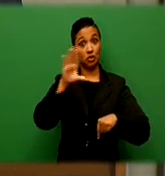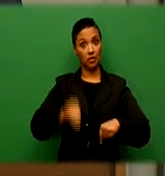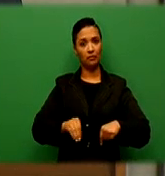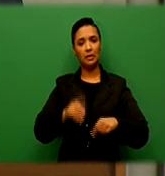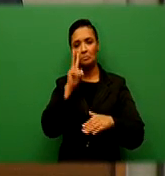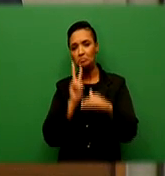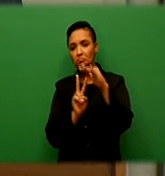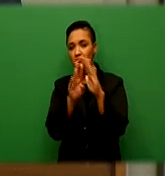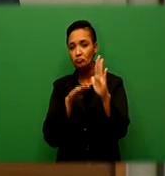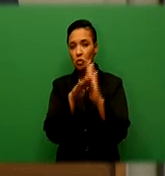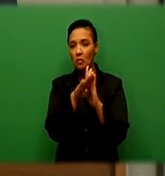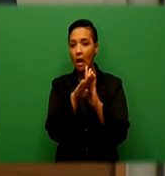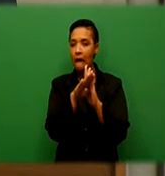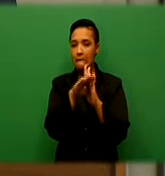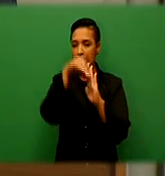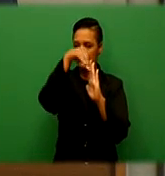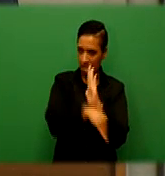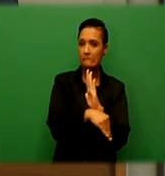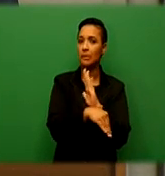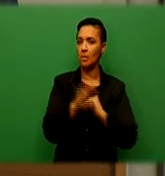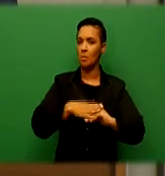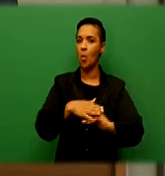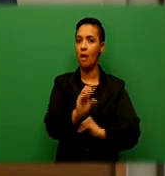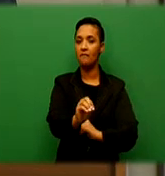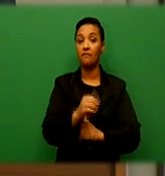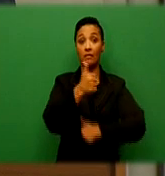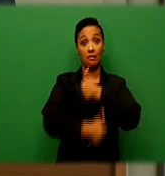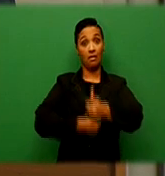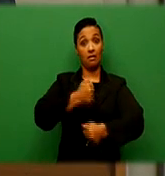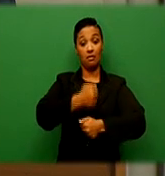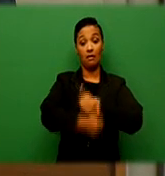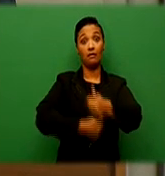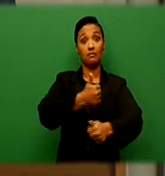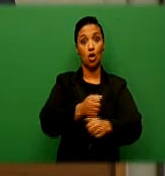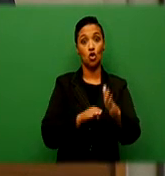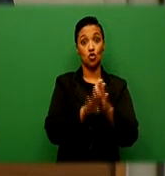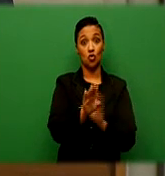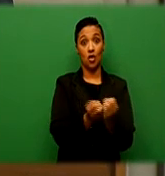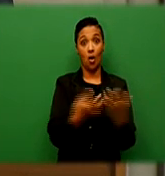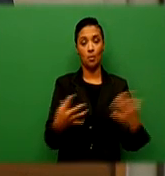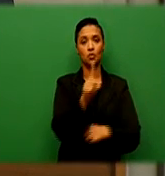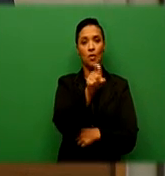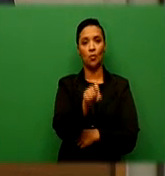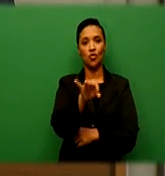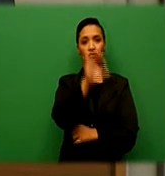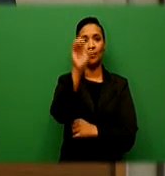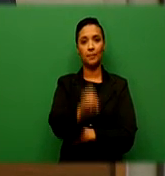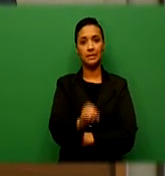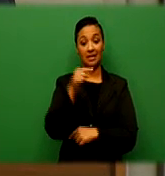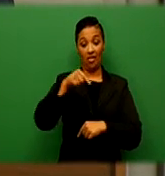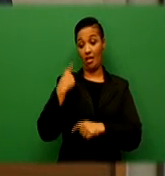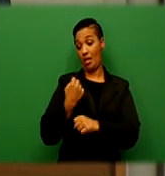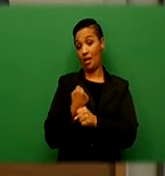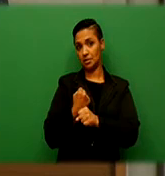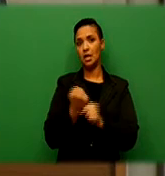growth outlook has deteriorated further. Annual economic growth of 1.3% in 2015 was